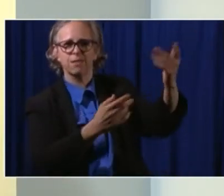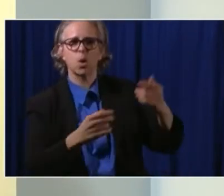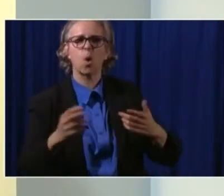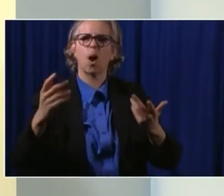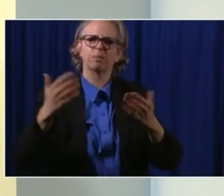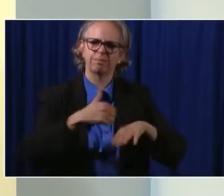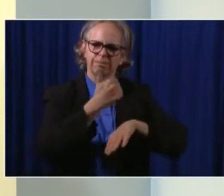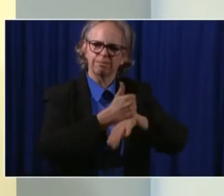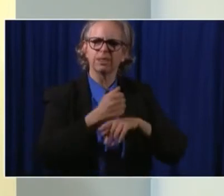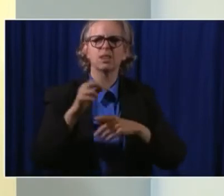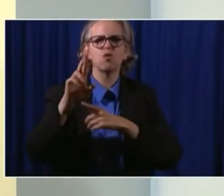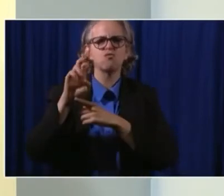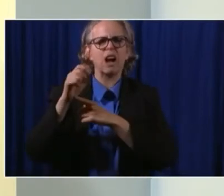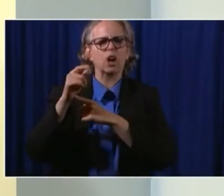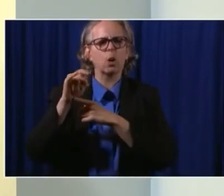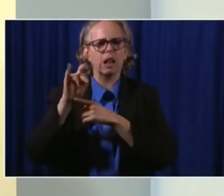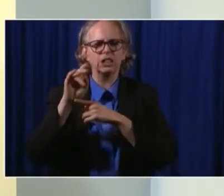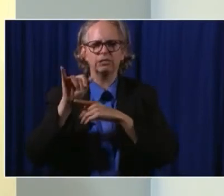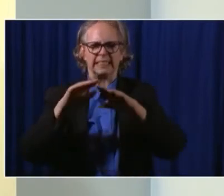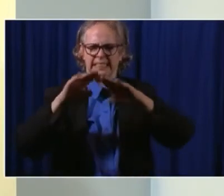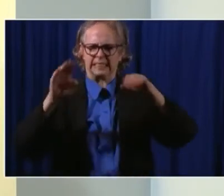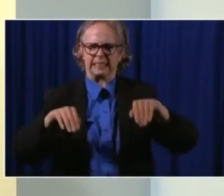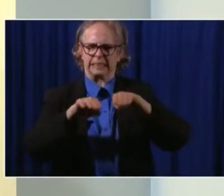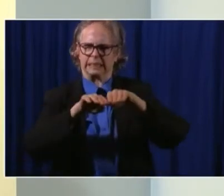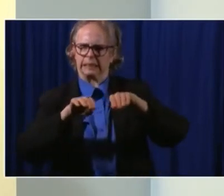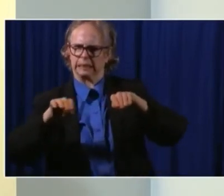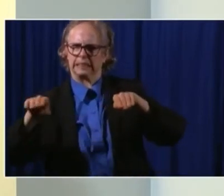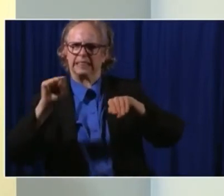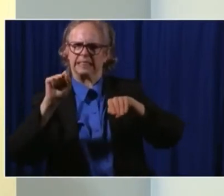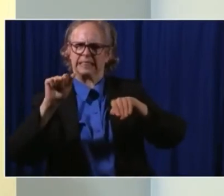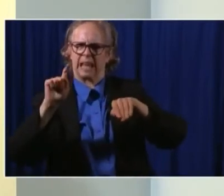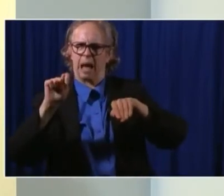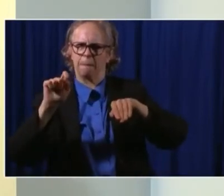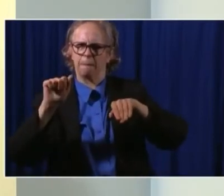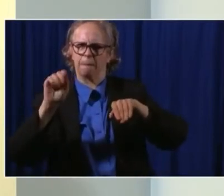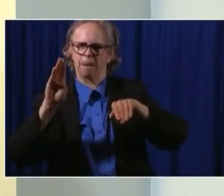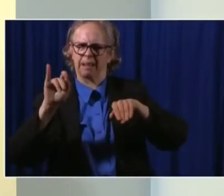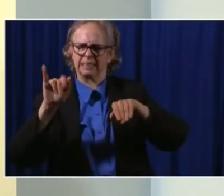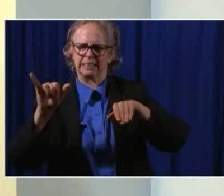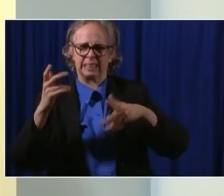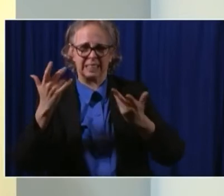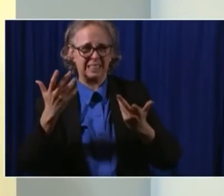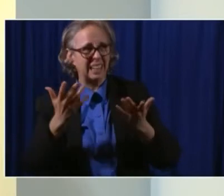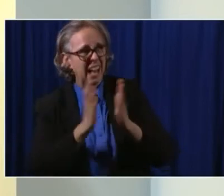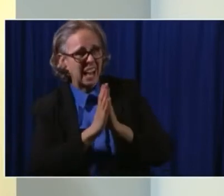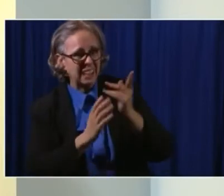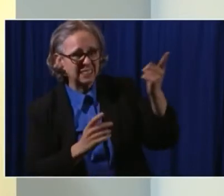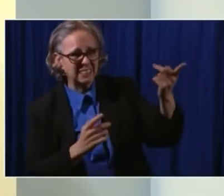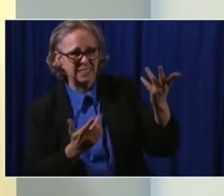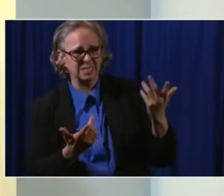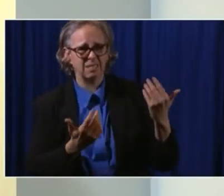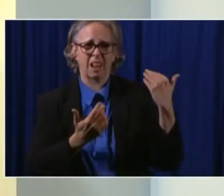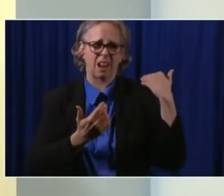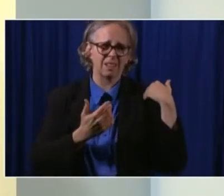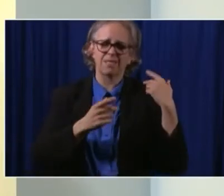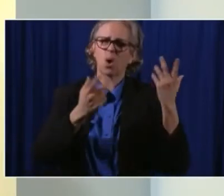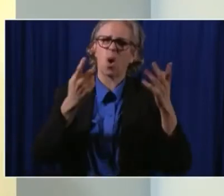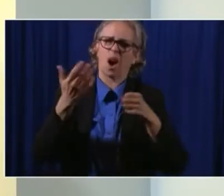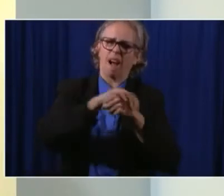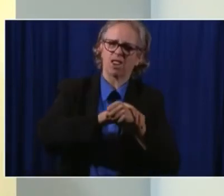Ohio employers. And so the letter was to call for the liability protections to shield employers from legal risks